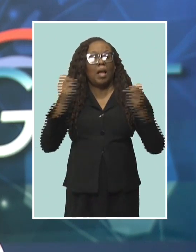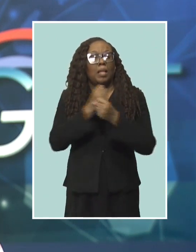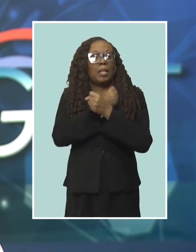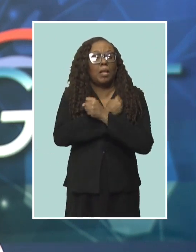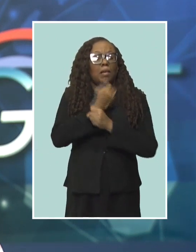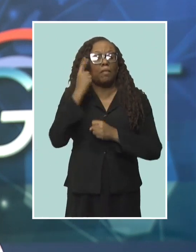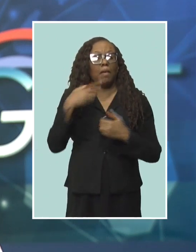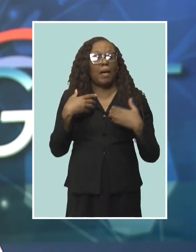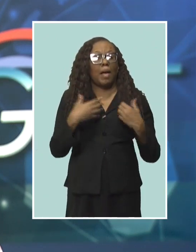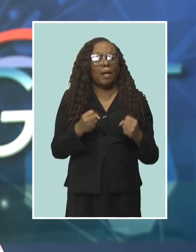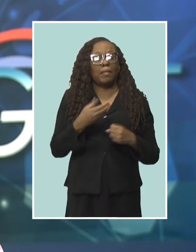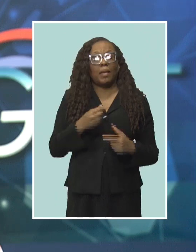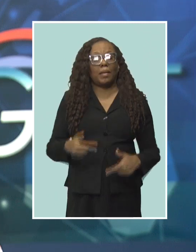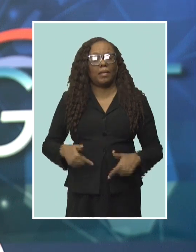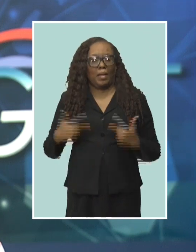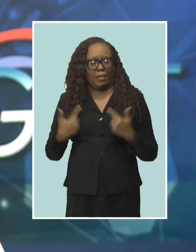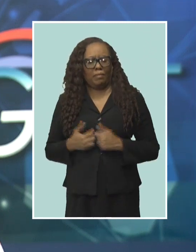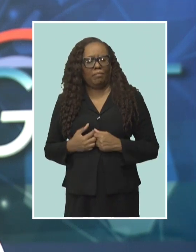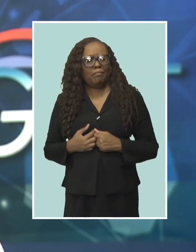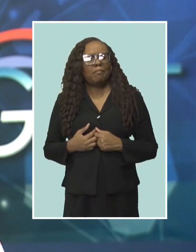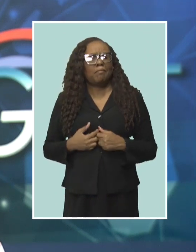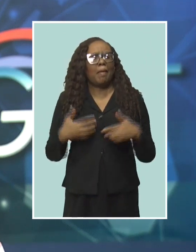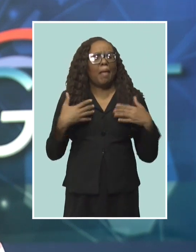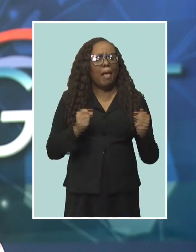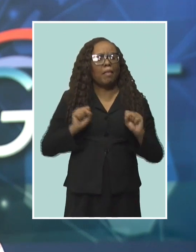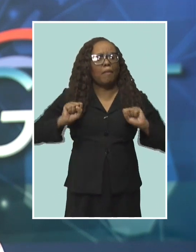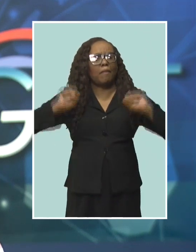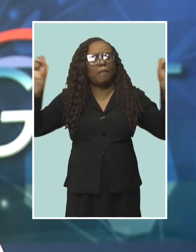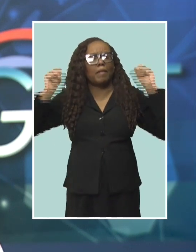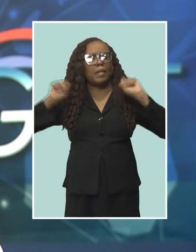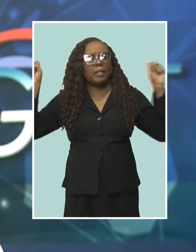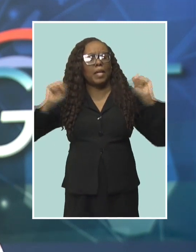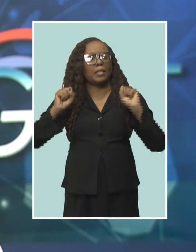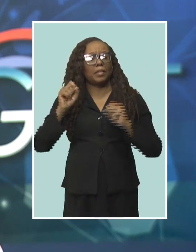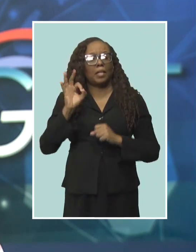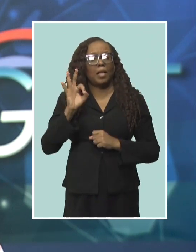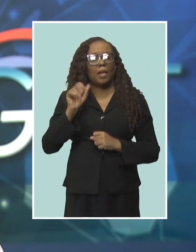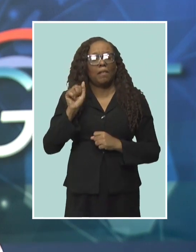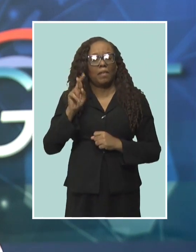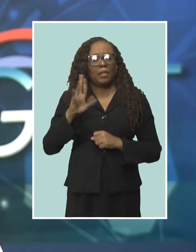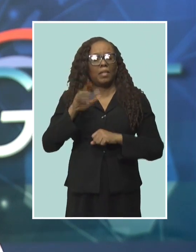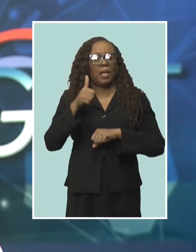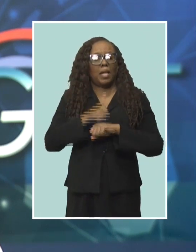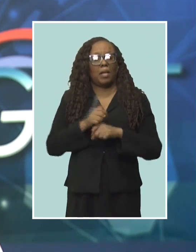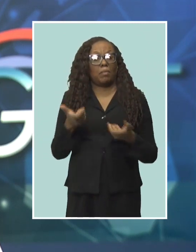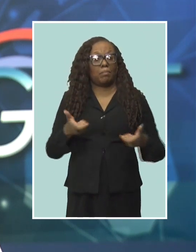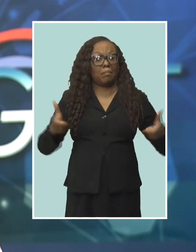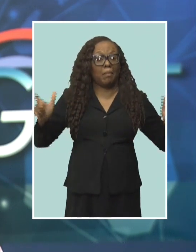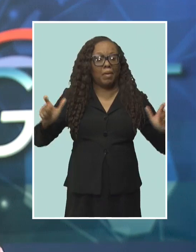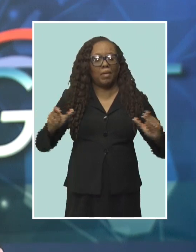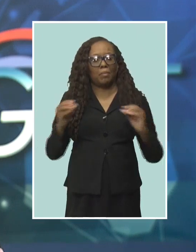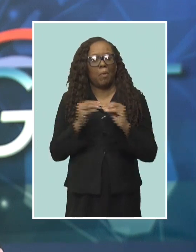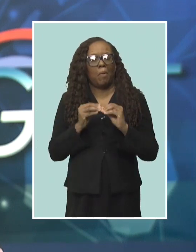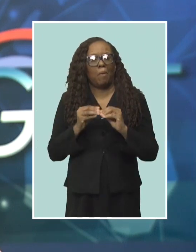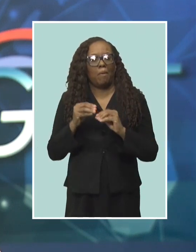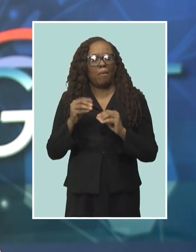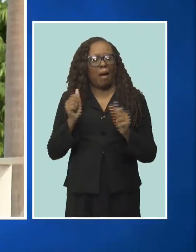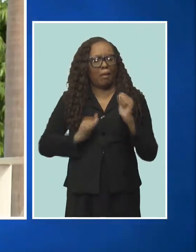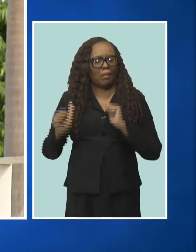the Love, Health and Fitness Fair, and Minister Kirk Humphrey says the setup was much bigger and involved more